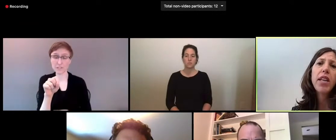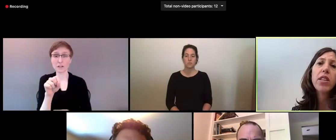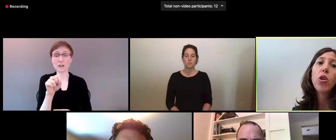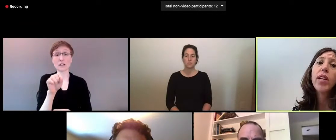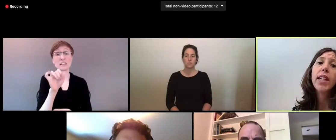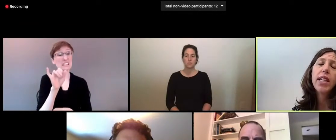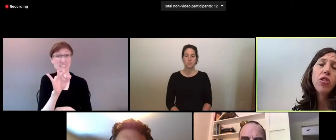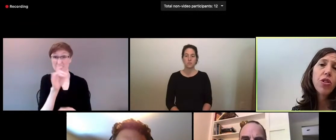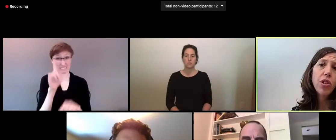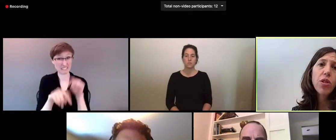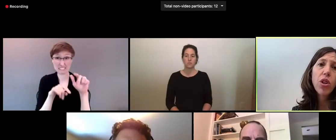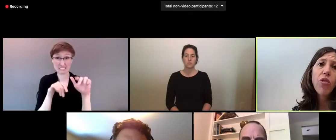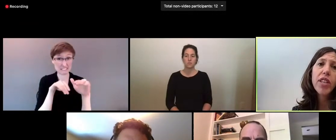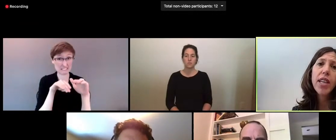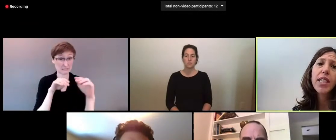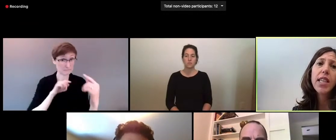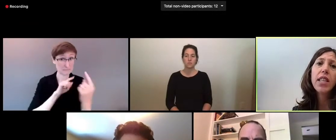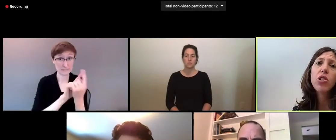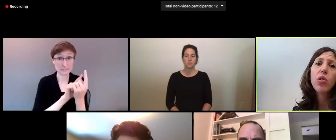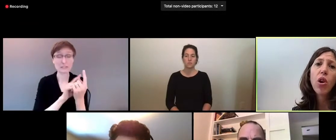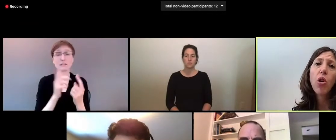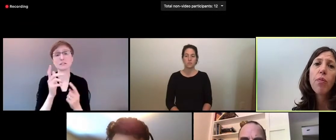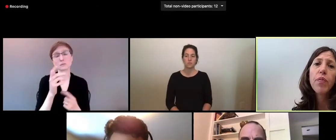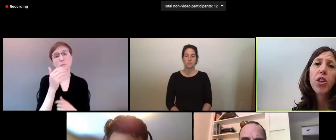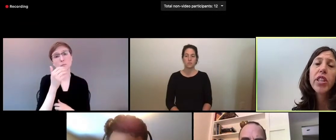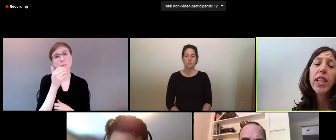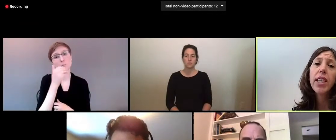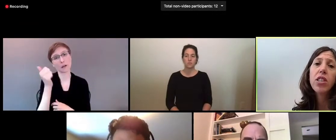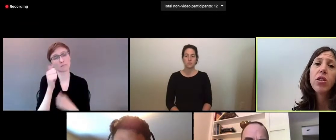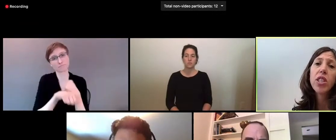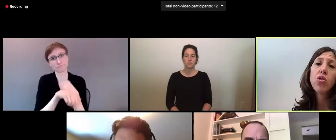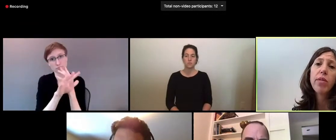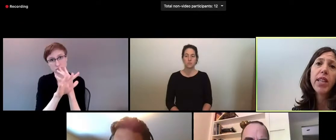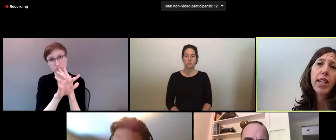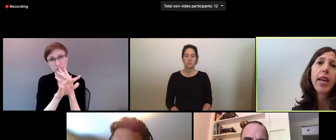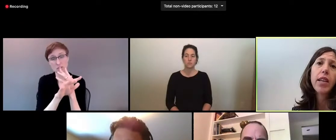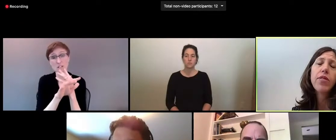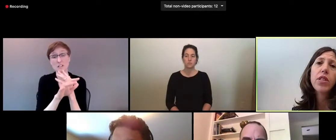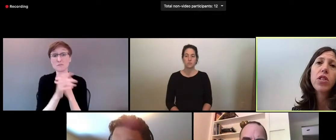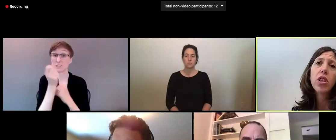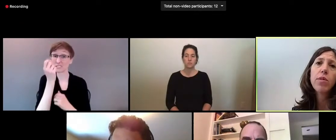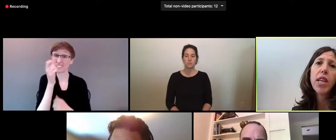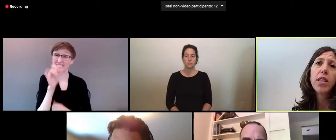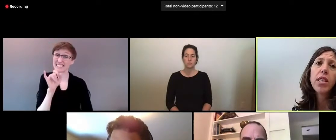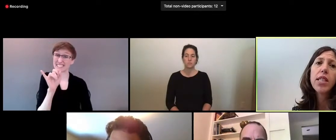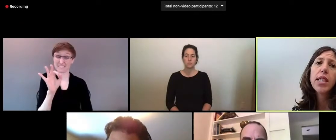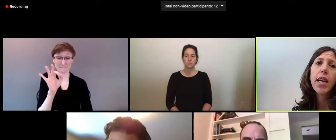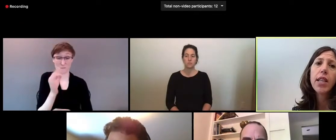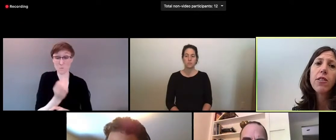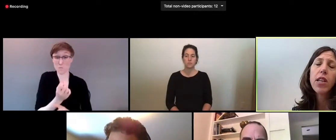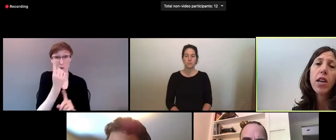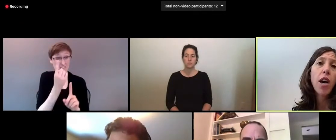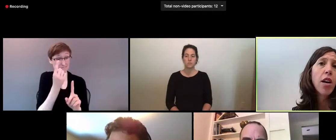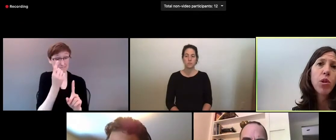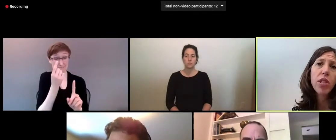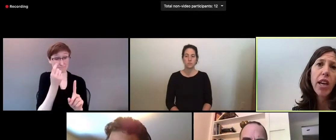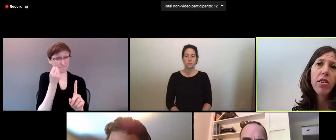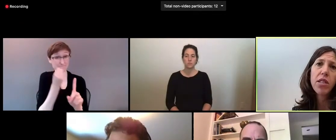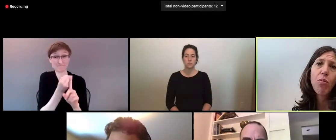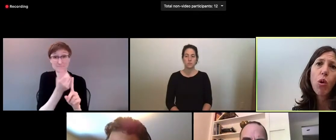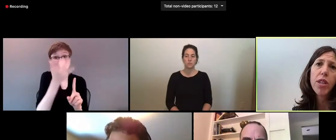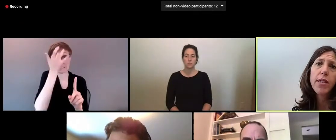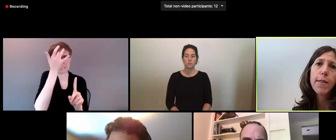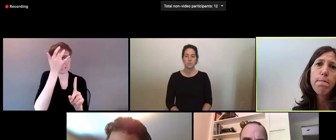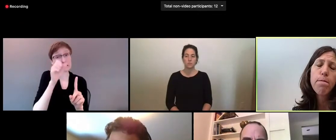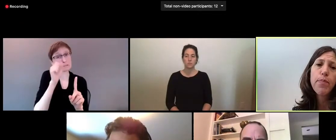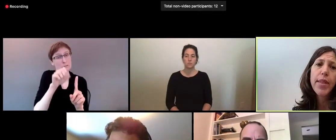visitor that might unknowingly introduce COVID-19 into a home could lead to extremely negative circumstances, and utmost